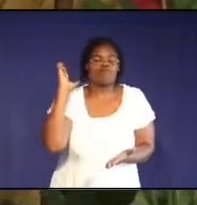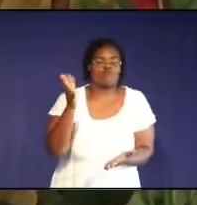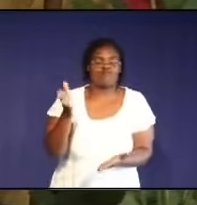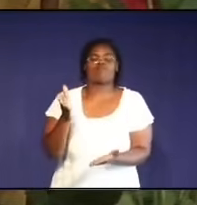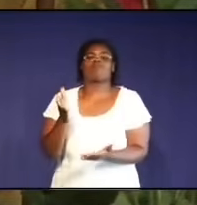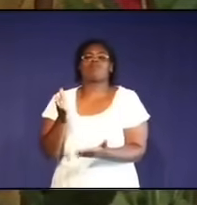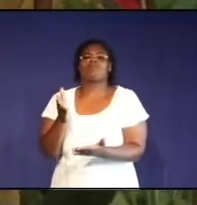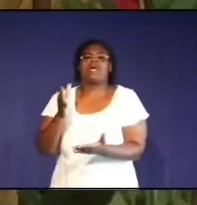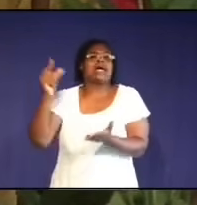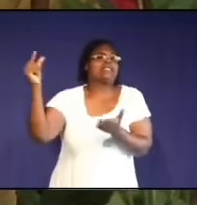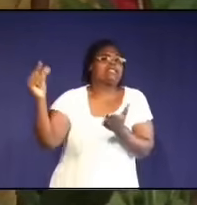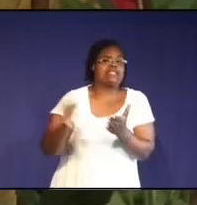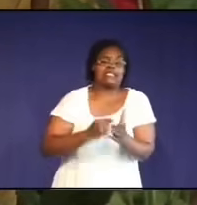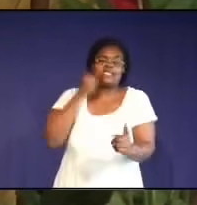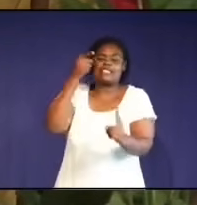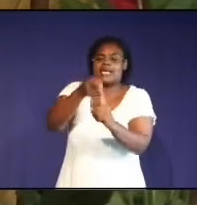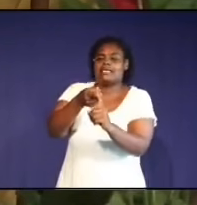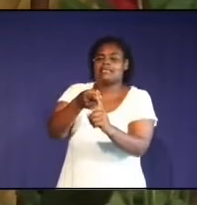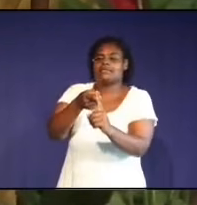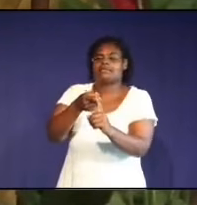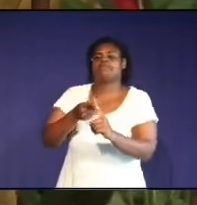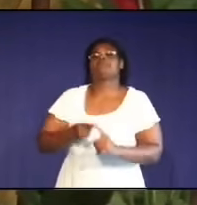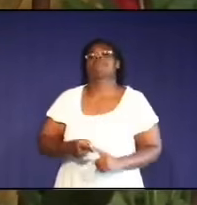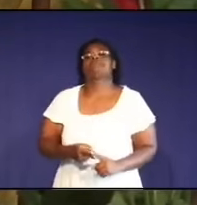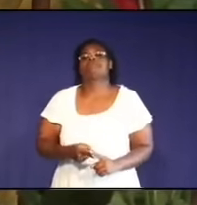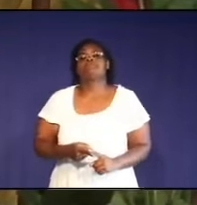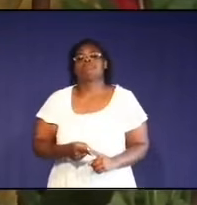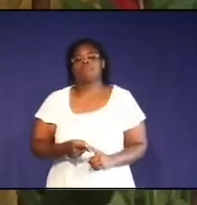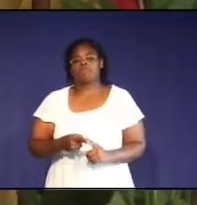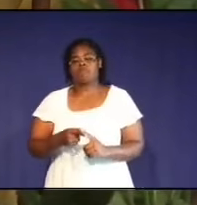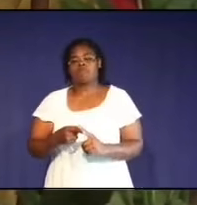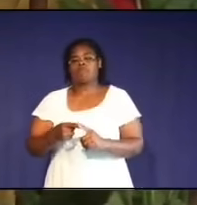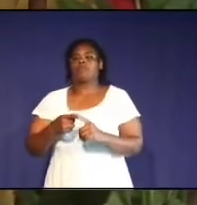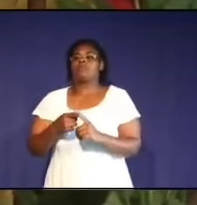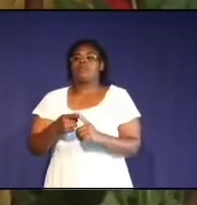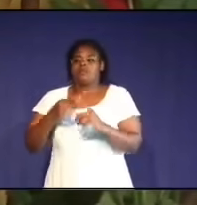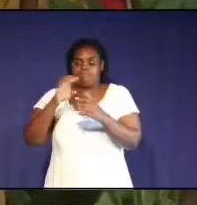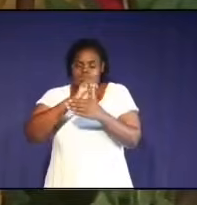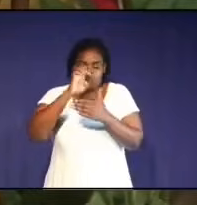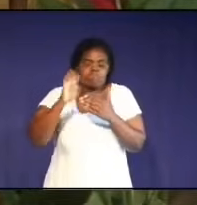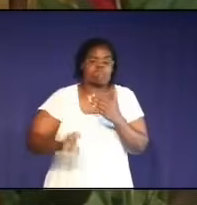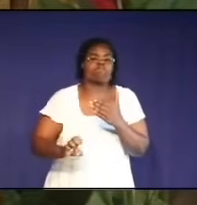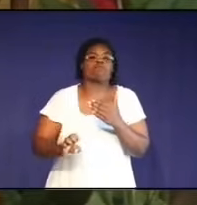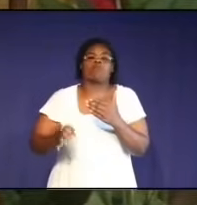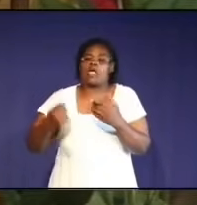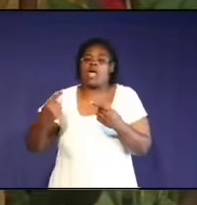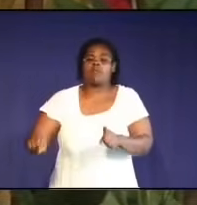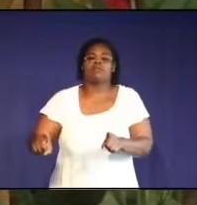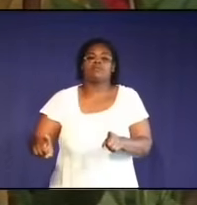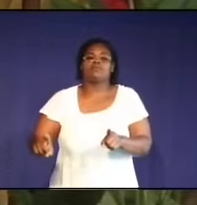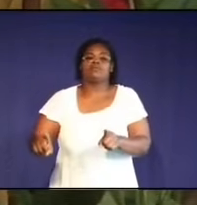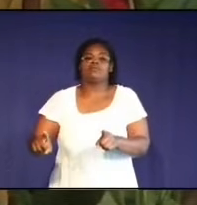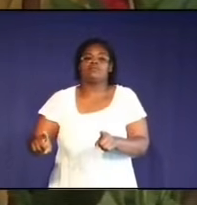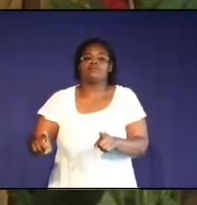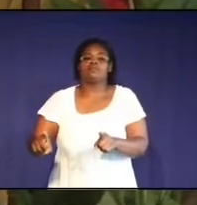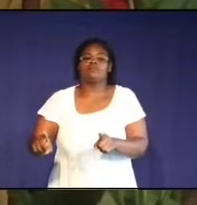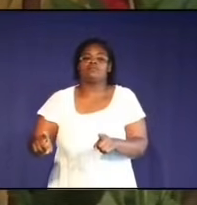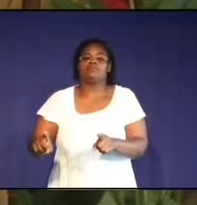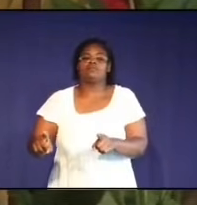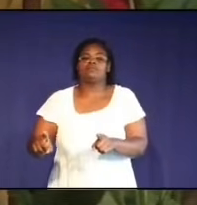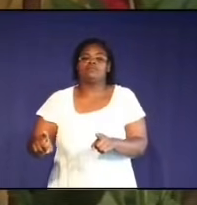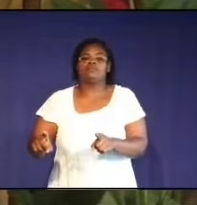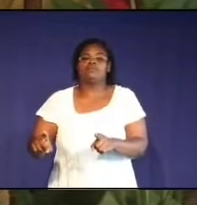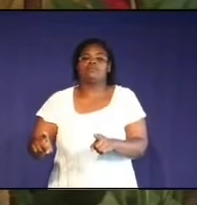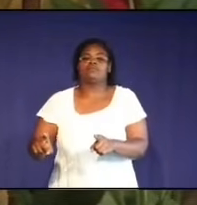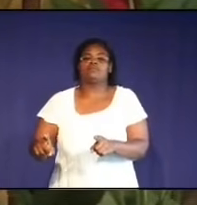witness, and then the end shall come. Because God has